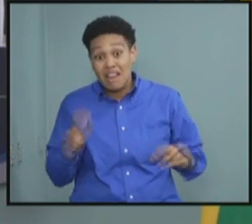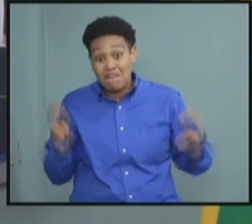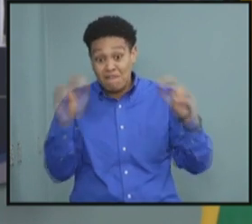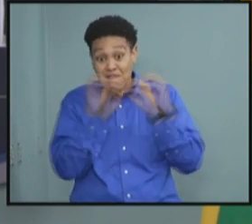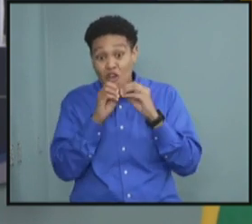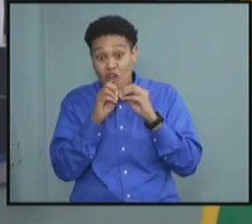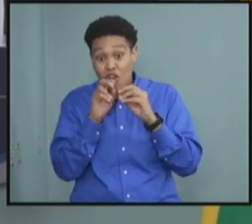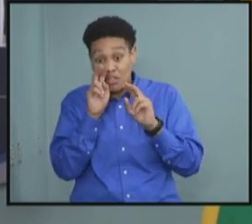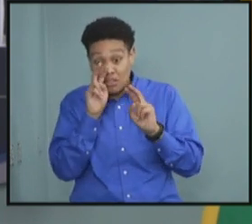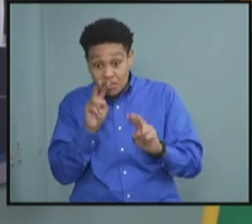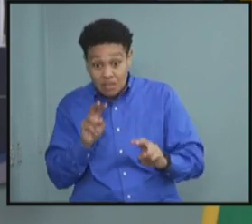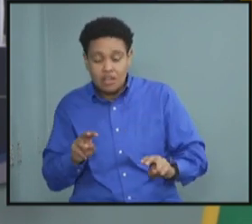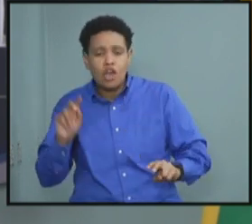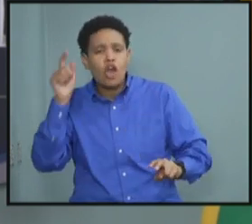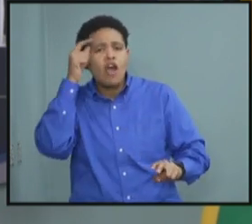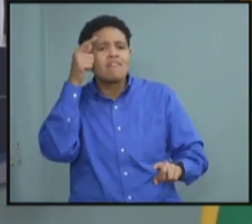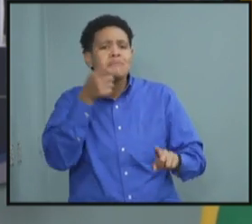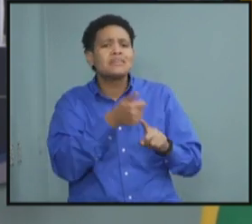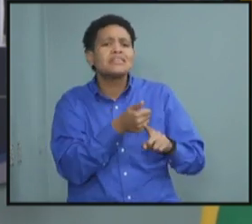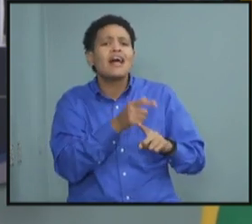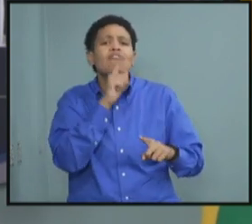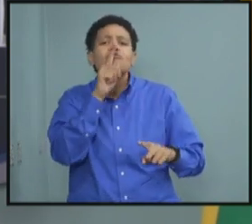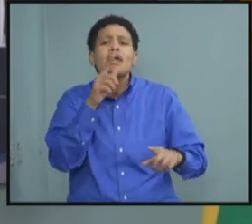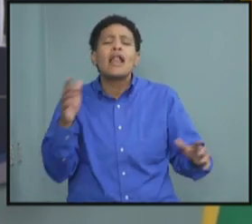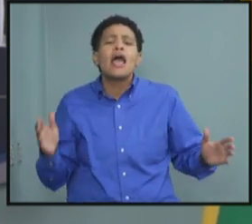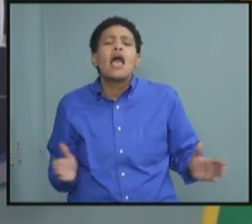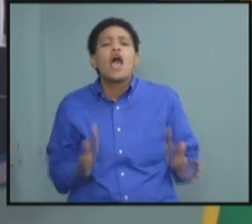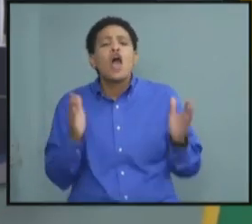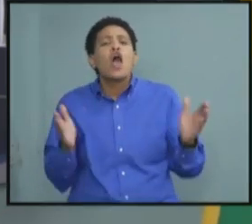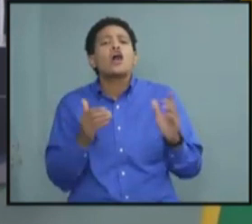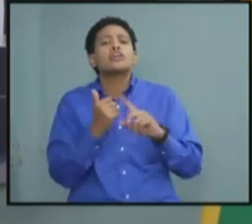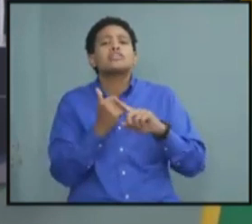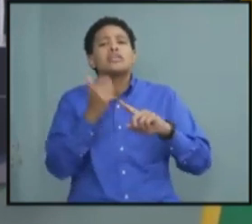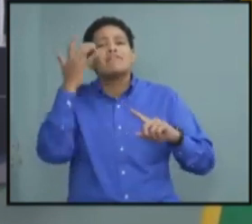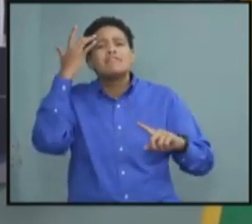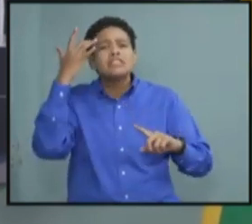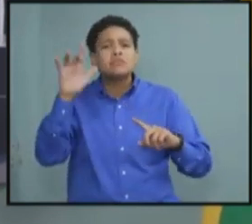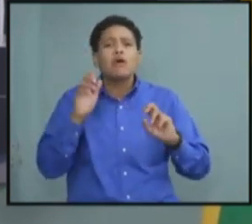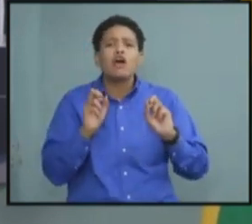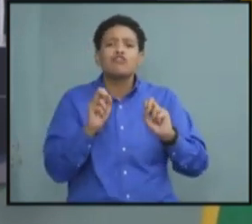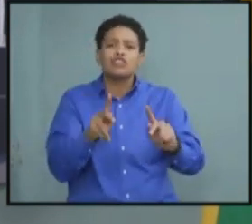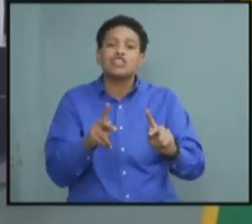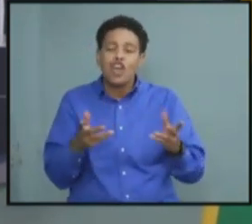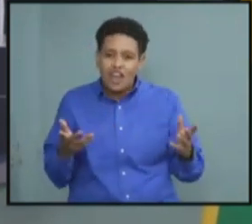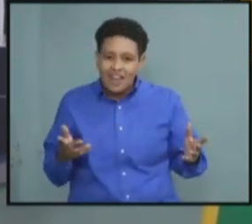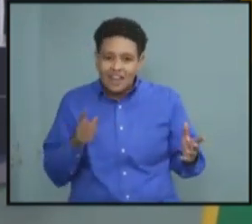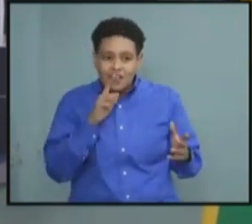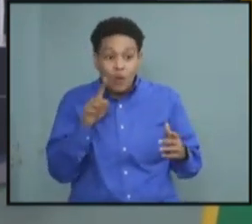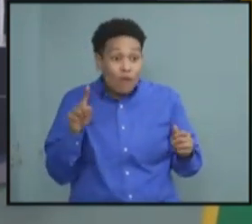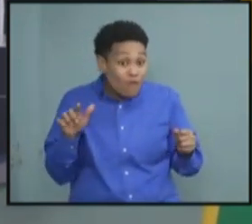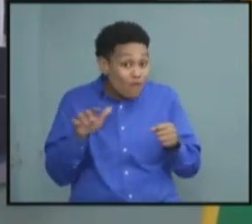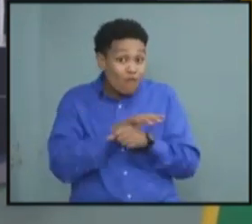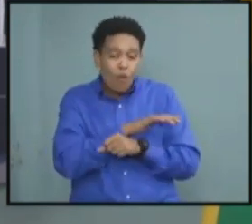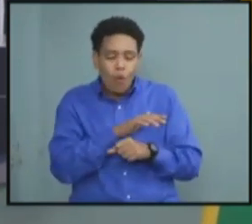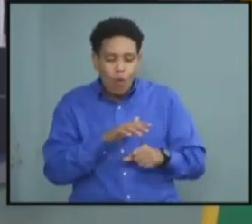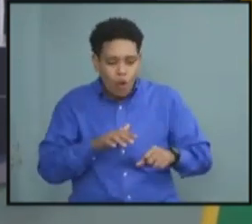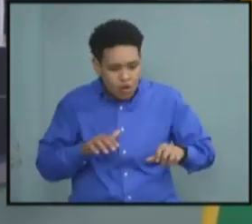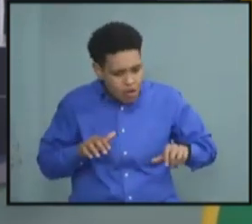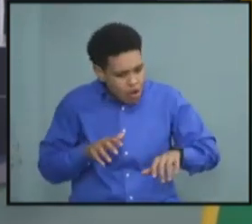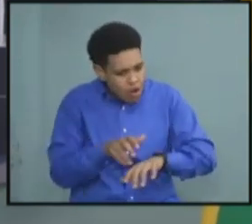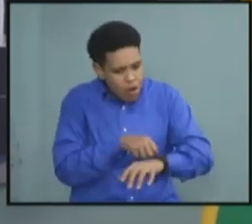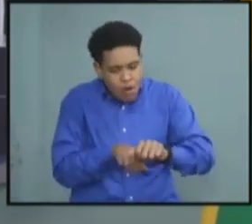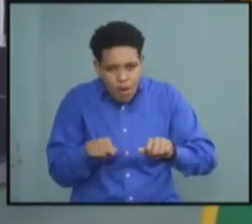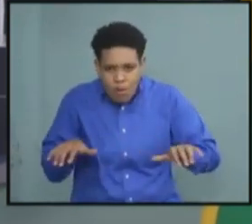signal that the government is encouraging the smart return to full productive